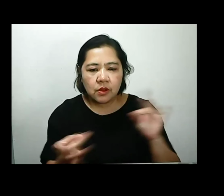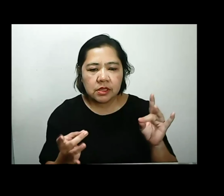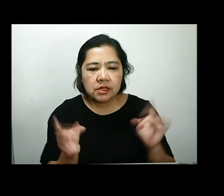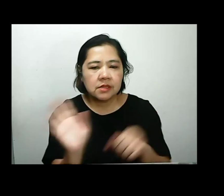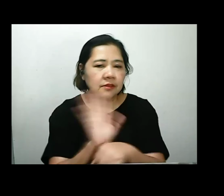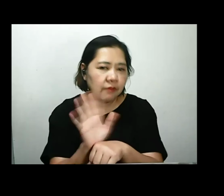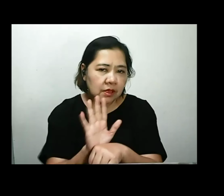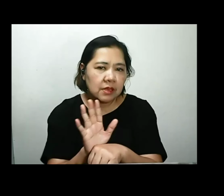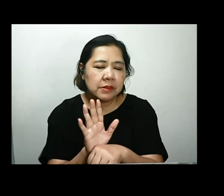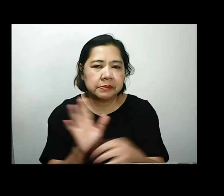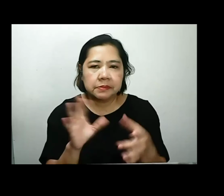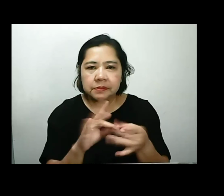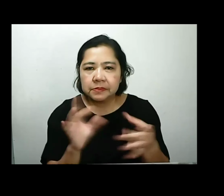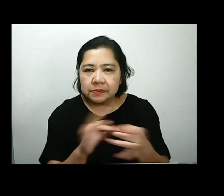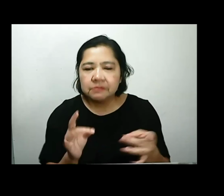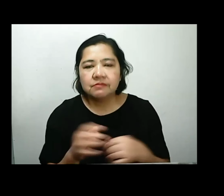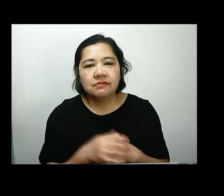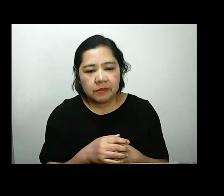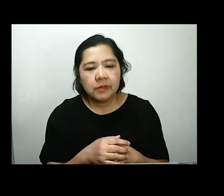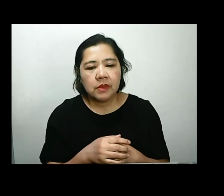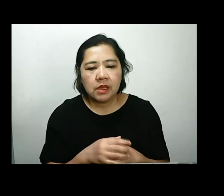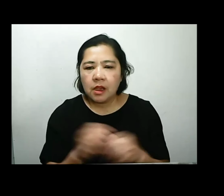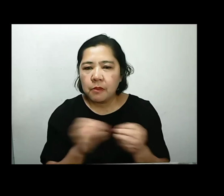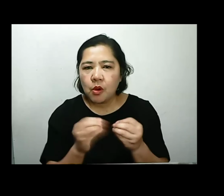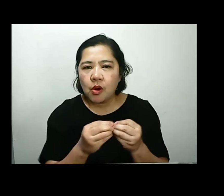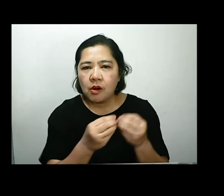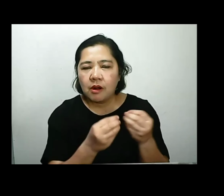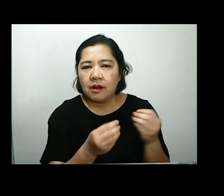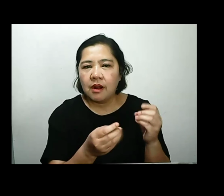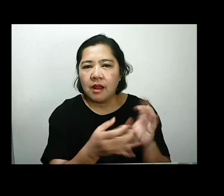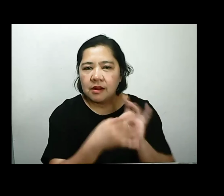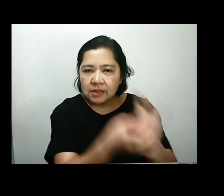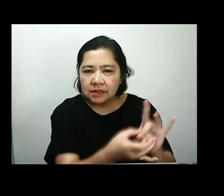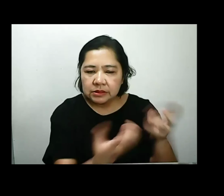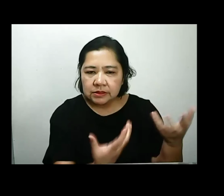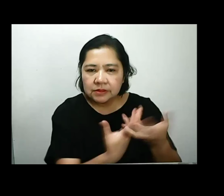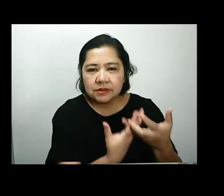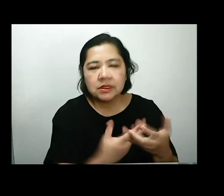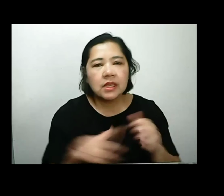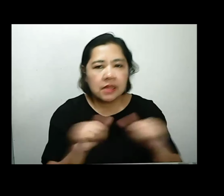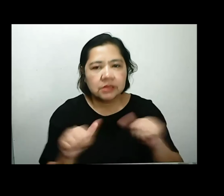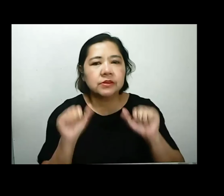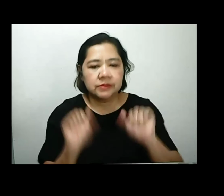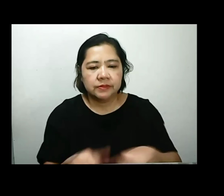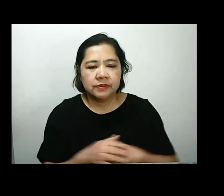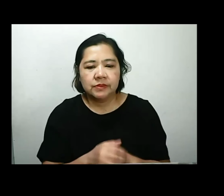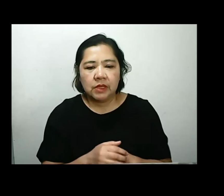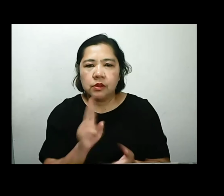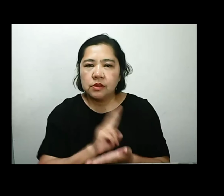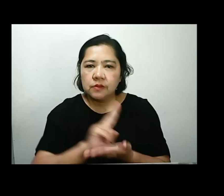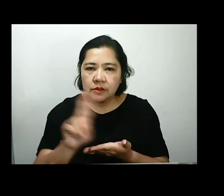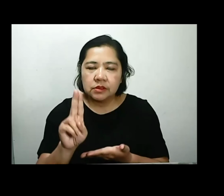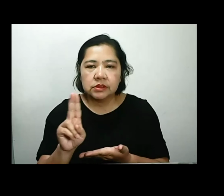and narratives, it's more relatable and it's more actionable. But from the university side, I'd like to say, and I've been